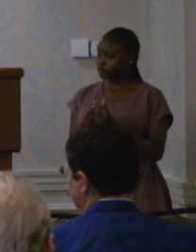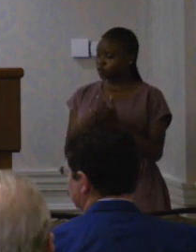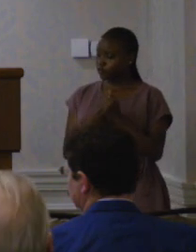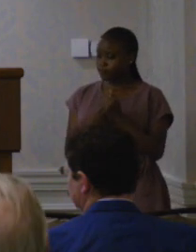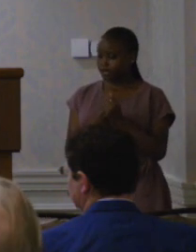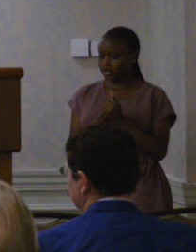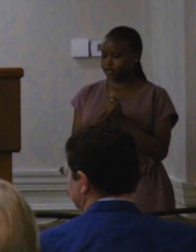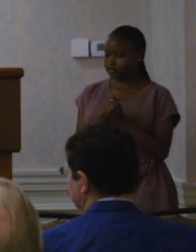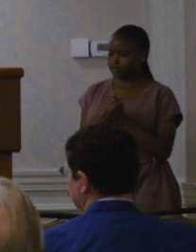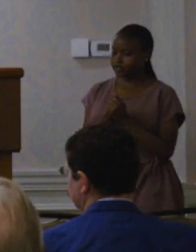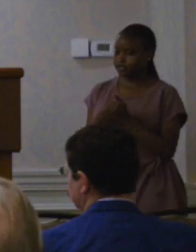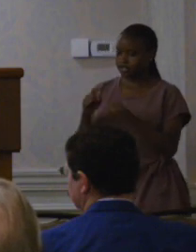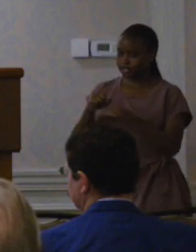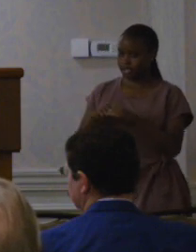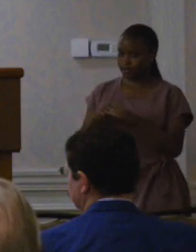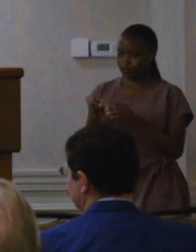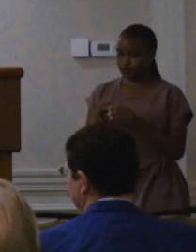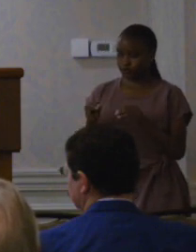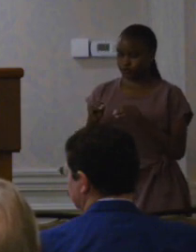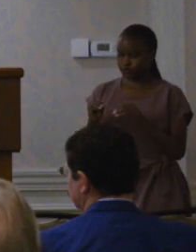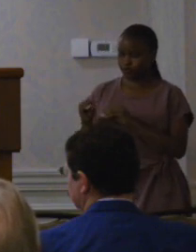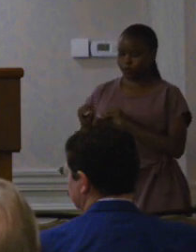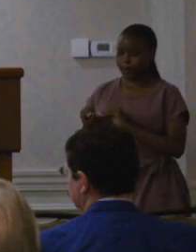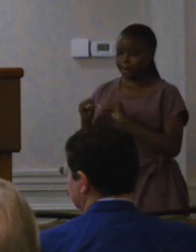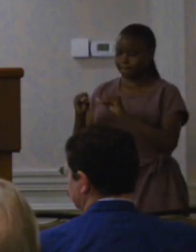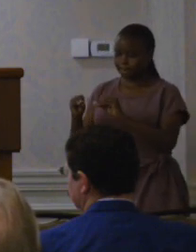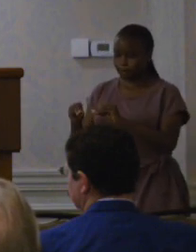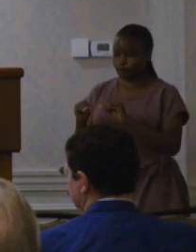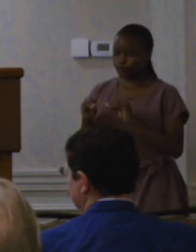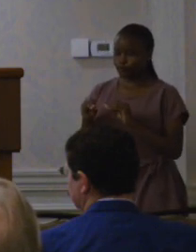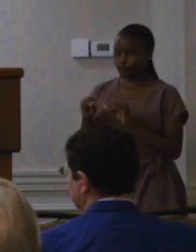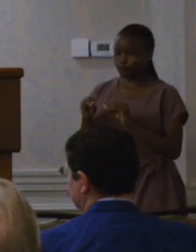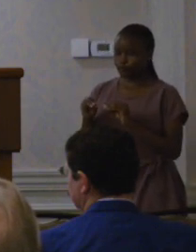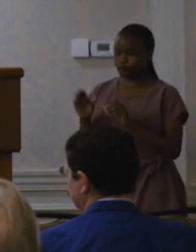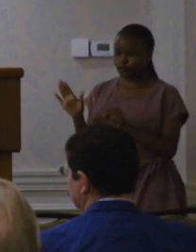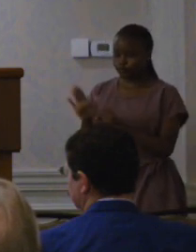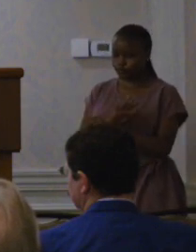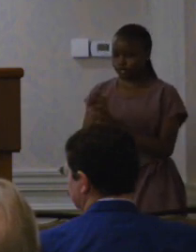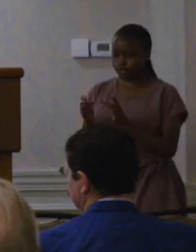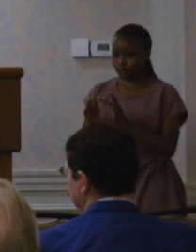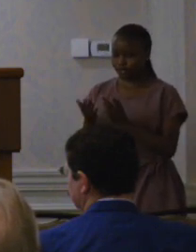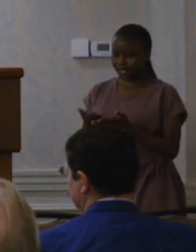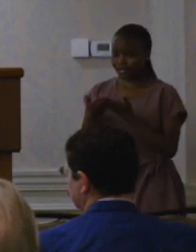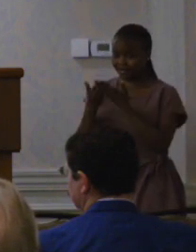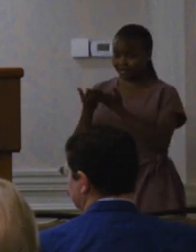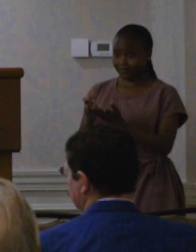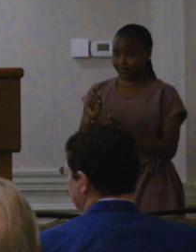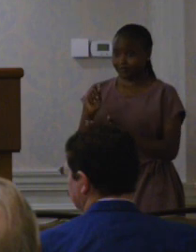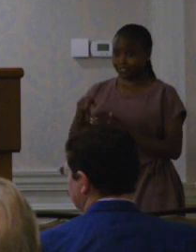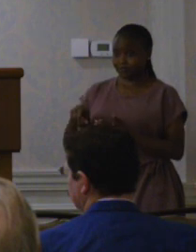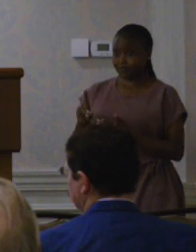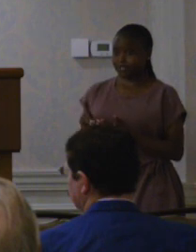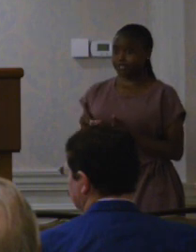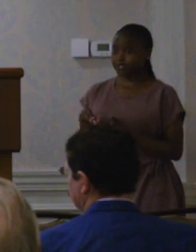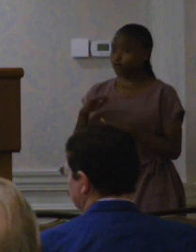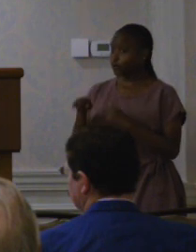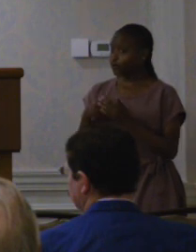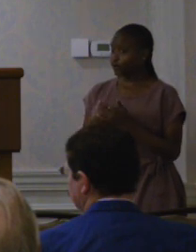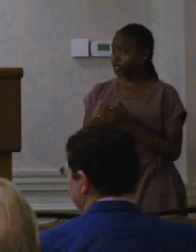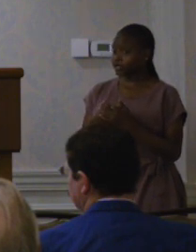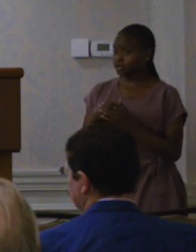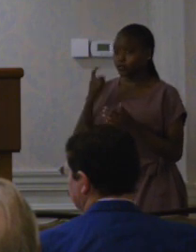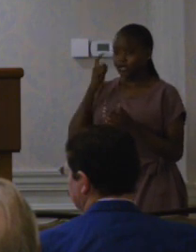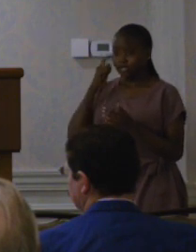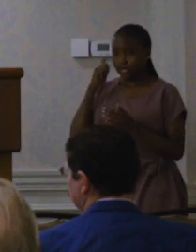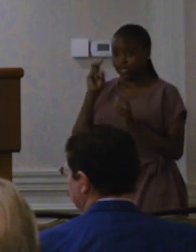is that when you shift to especially fully online delivery of CPDs, we all realized that